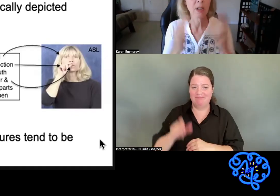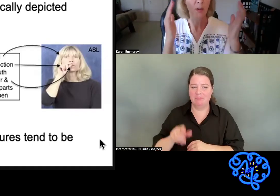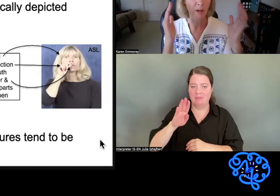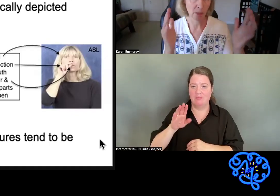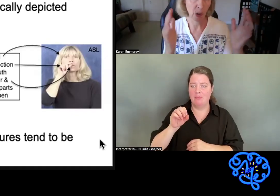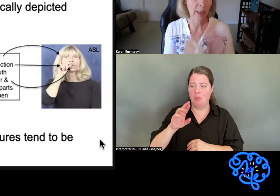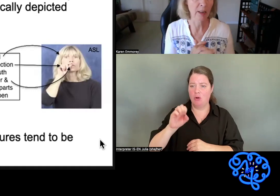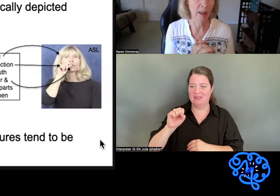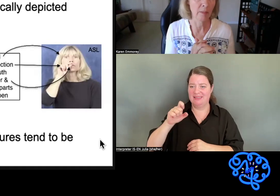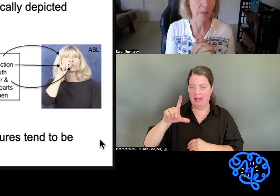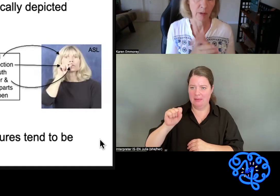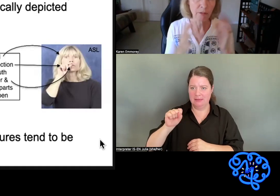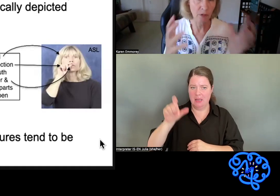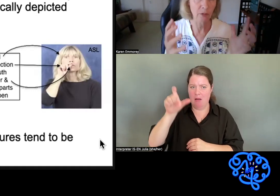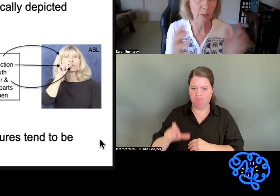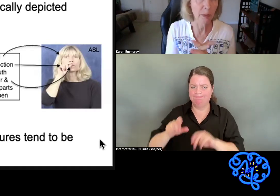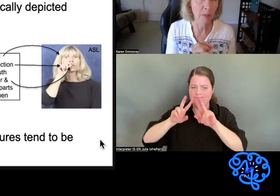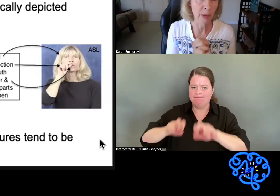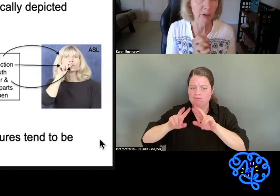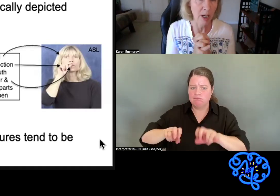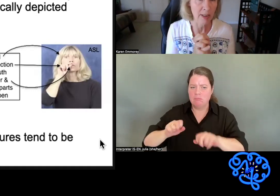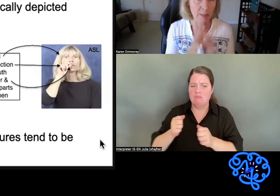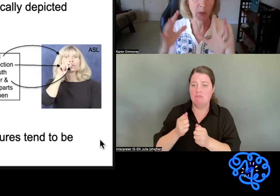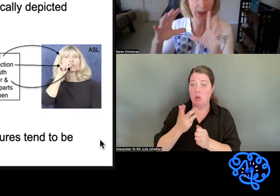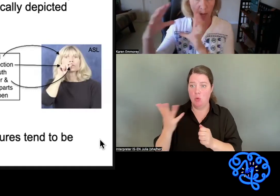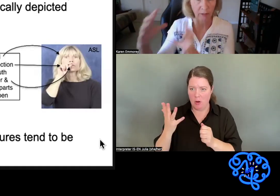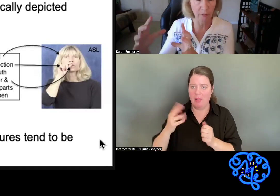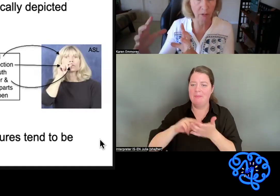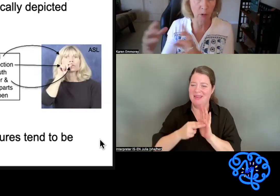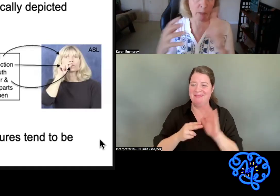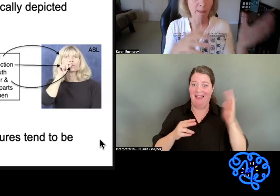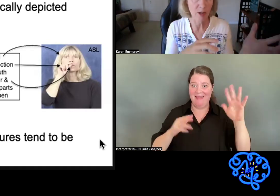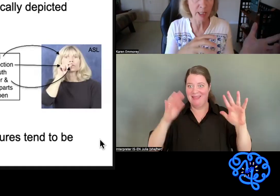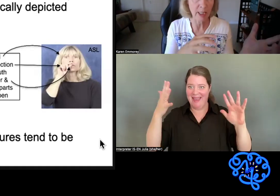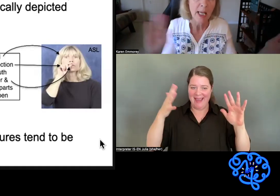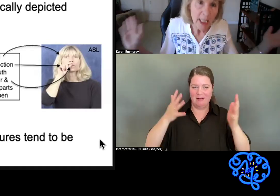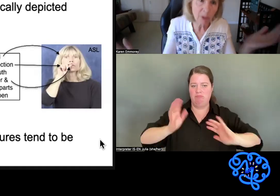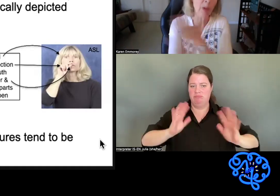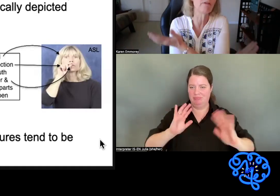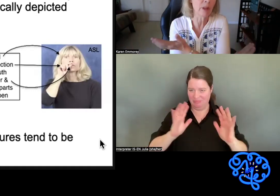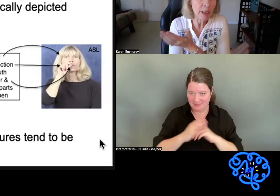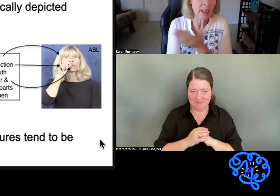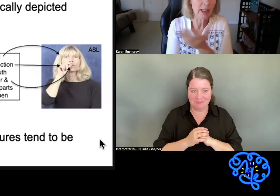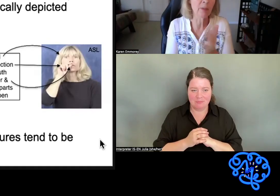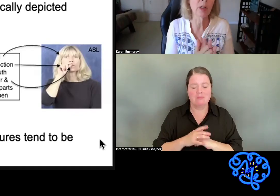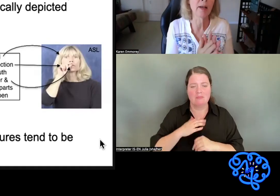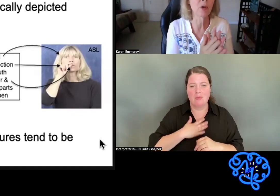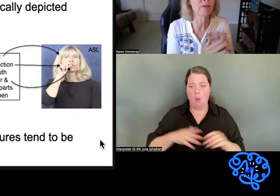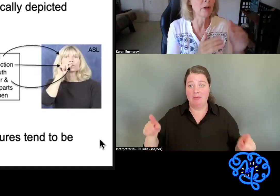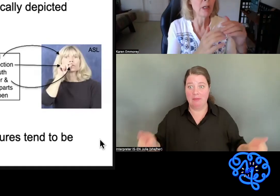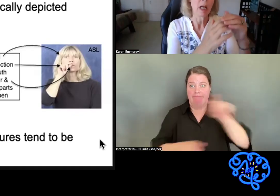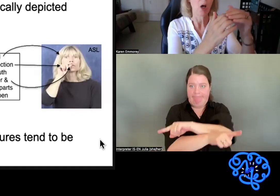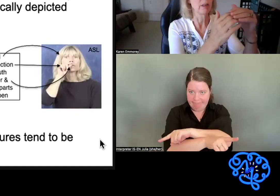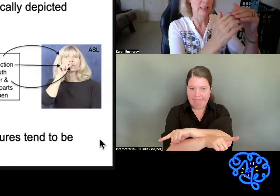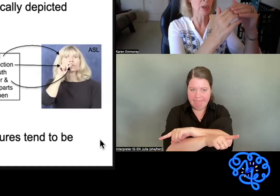signs marking or for plural concepts. So a form to meaning. Here we want to flip it, and we're kind of going